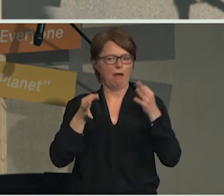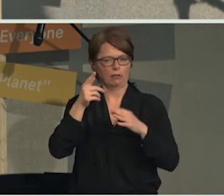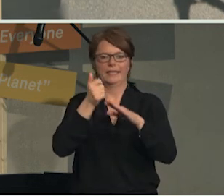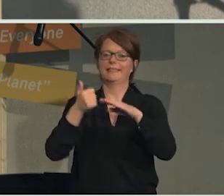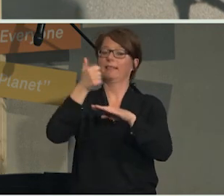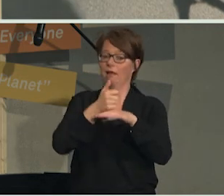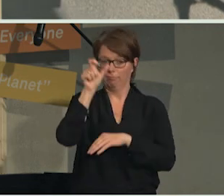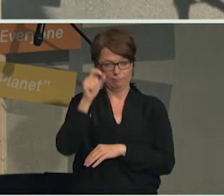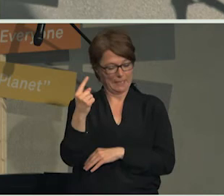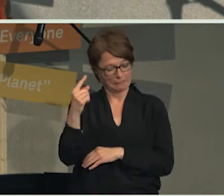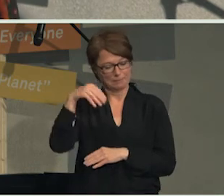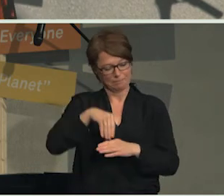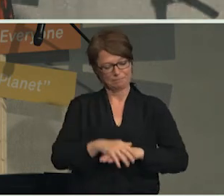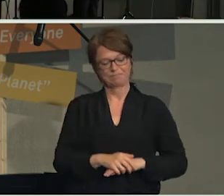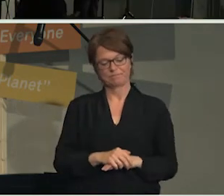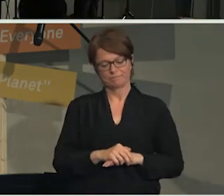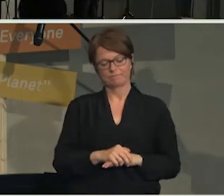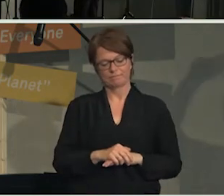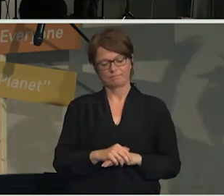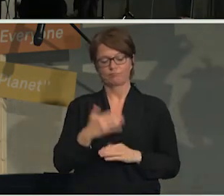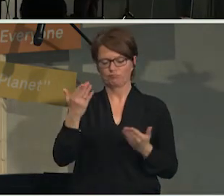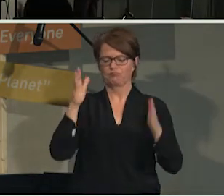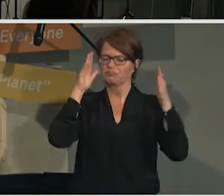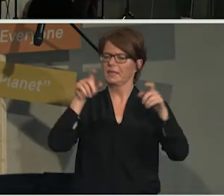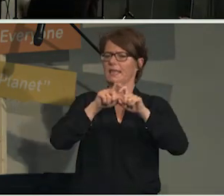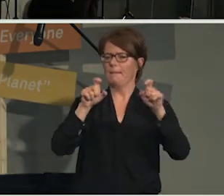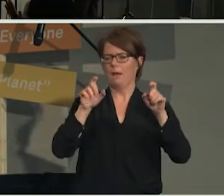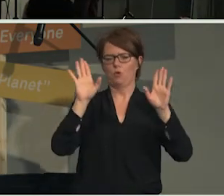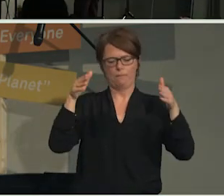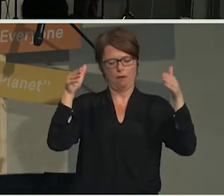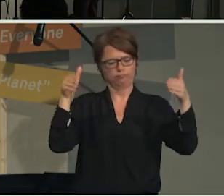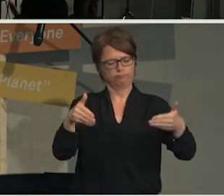in Germany. Yeah. All right, welcome her to the stage.